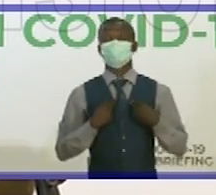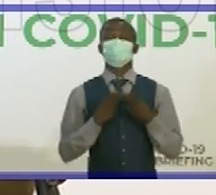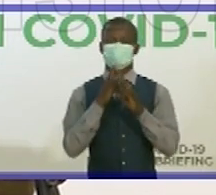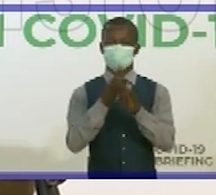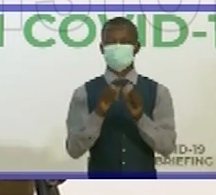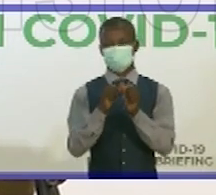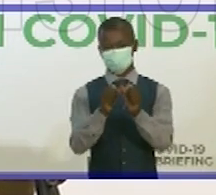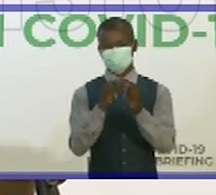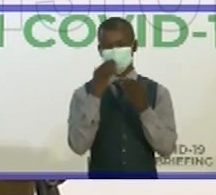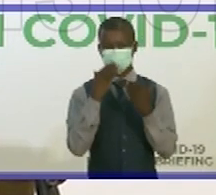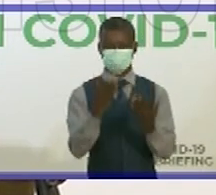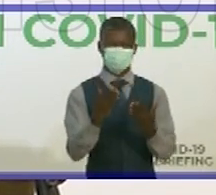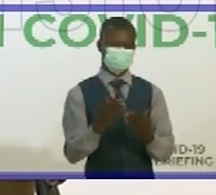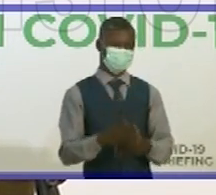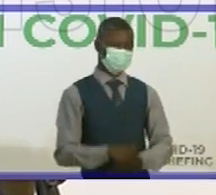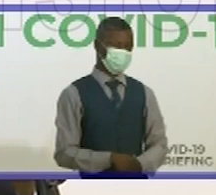continue. Thank you.